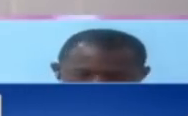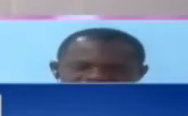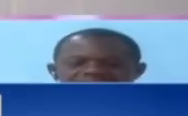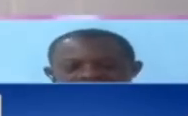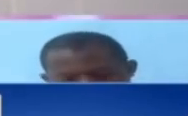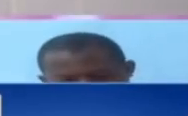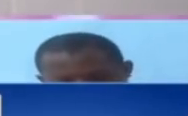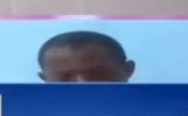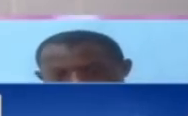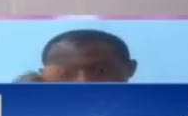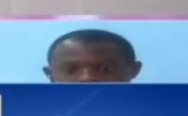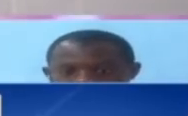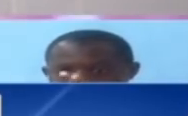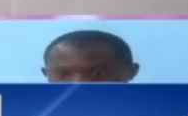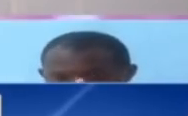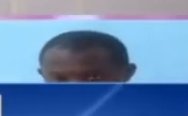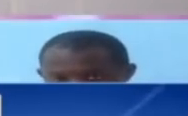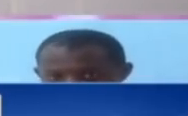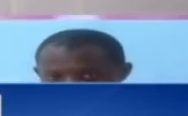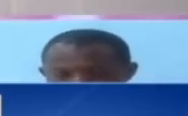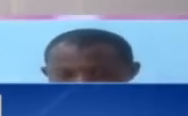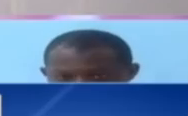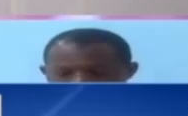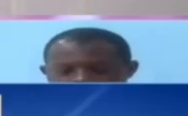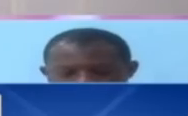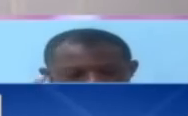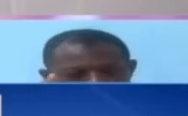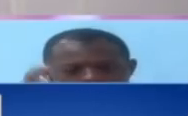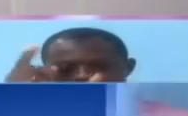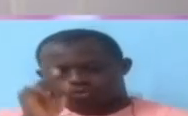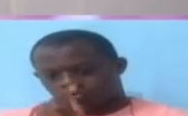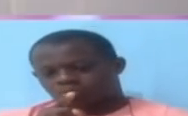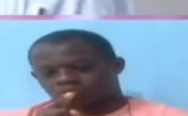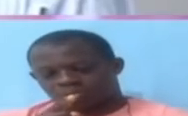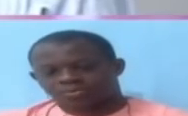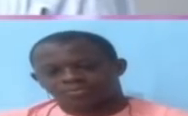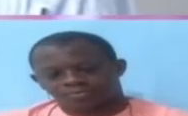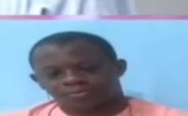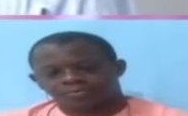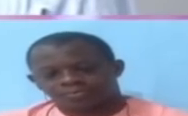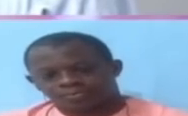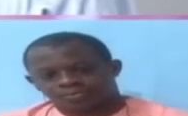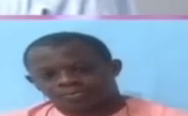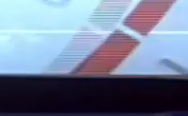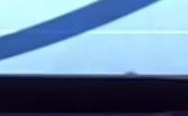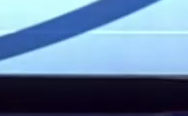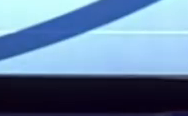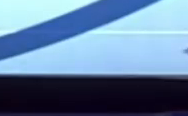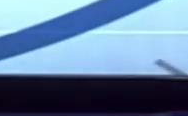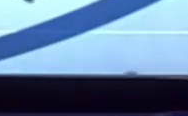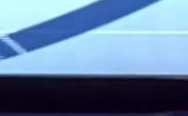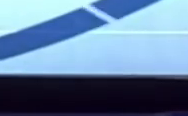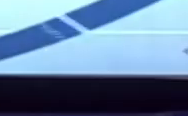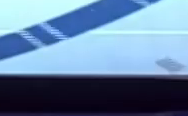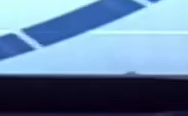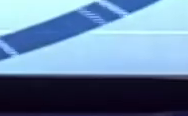been feeling pain since the forced torture in 1995 up till now. Babukar Si, QTV News. From the